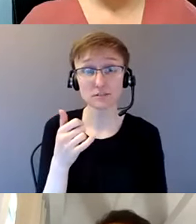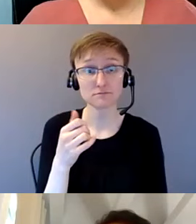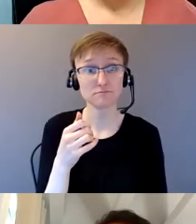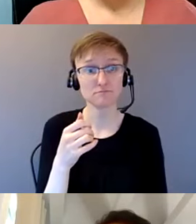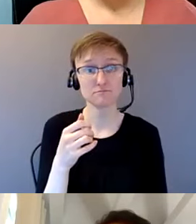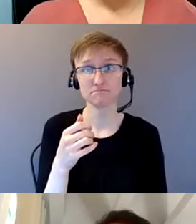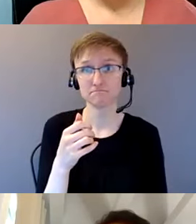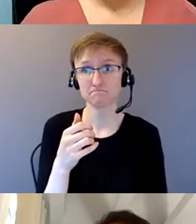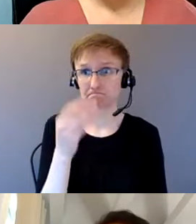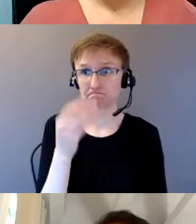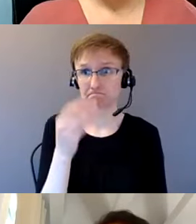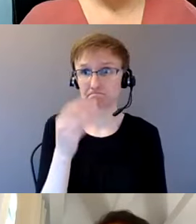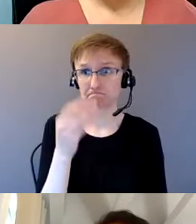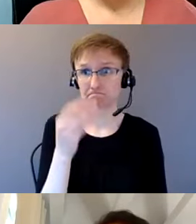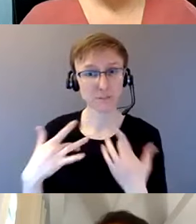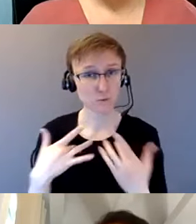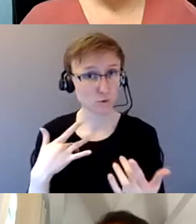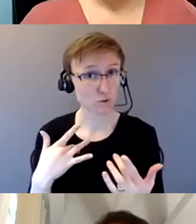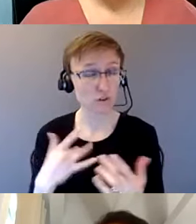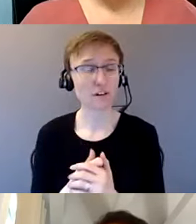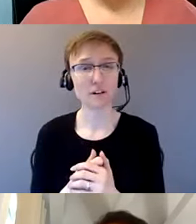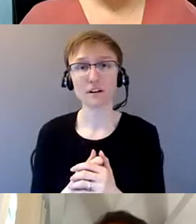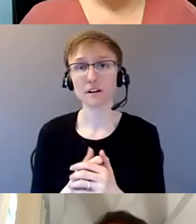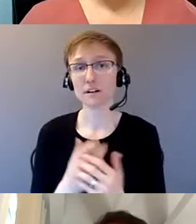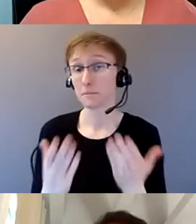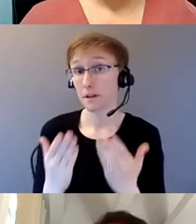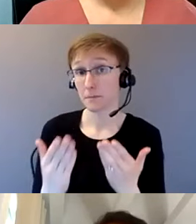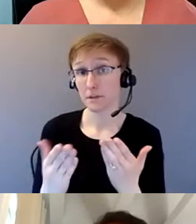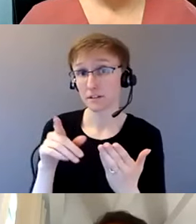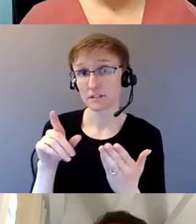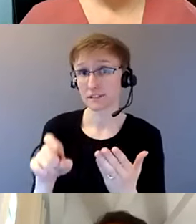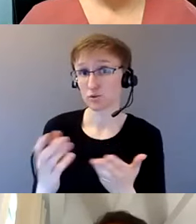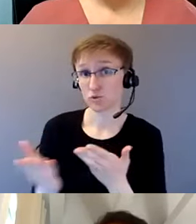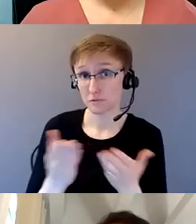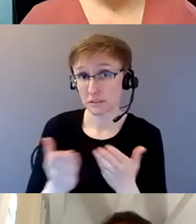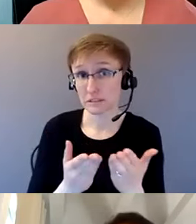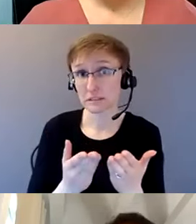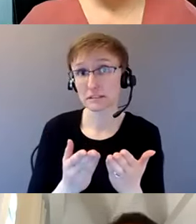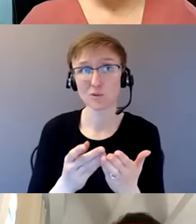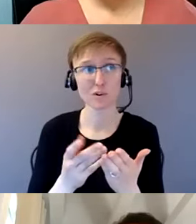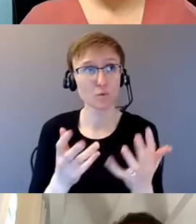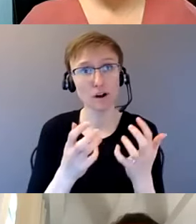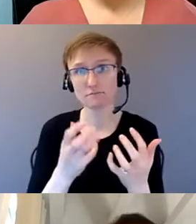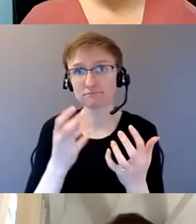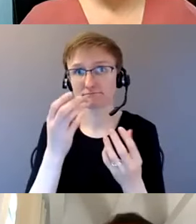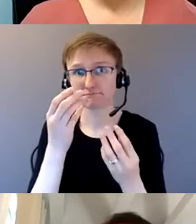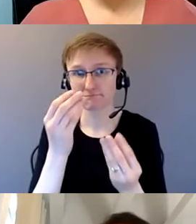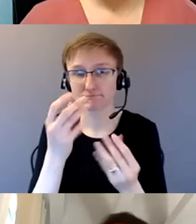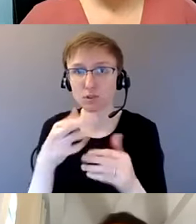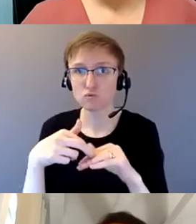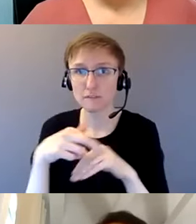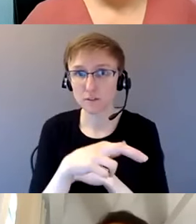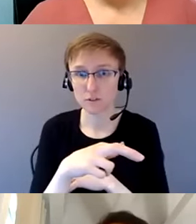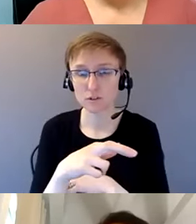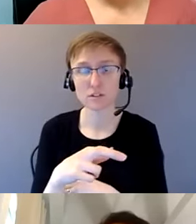and express the concerns, and it could be that it's for services, it could be for information and referral purposes. We have community